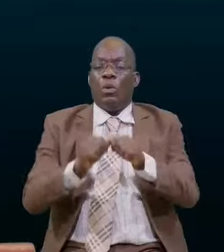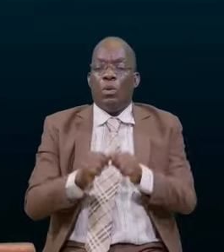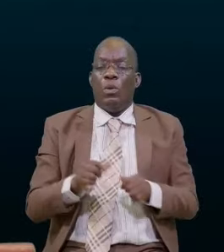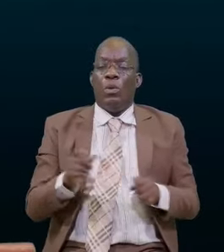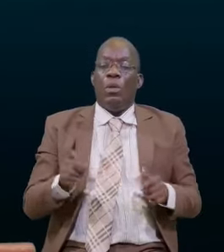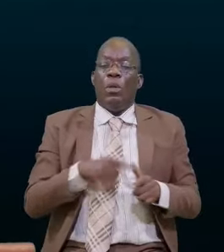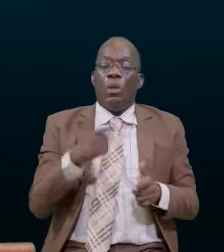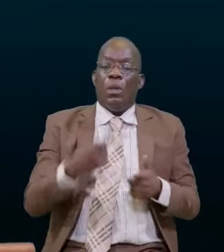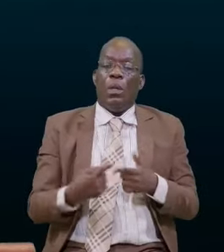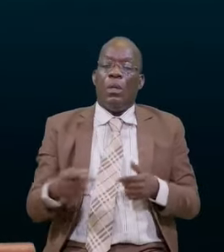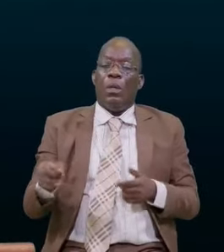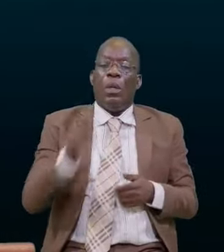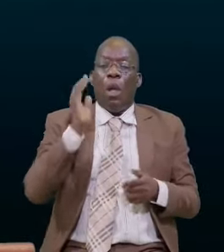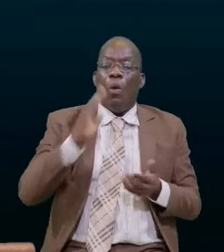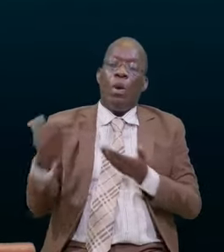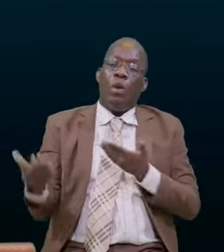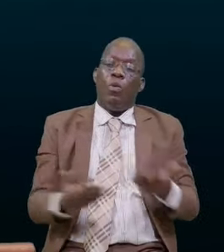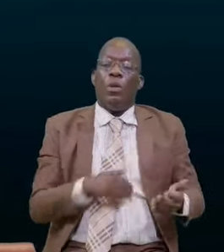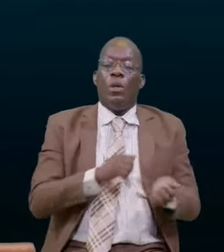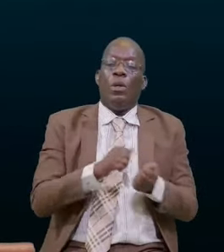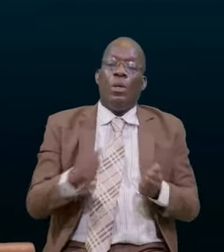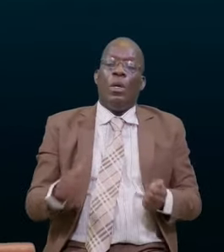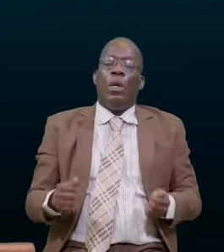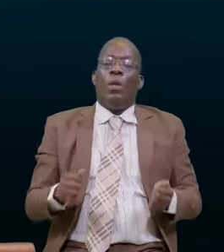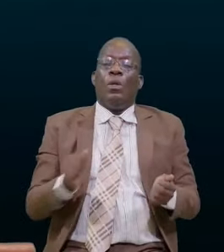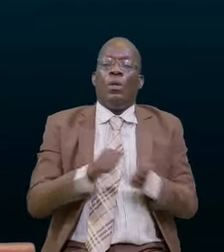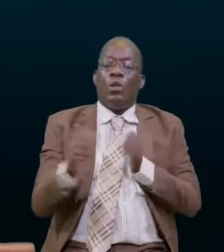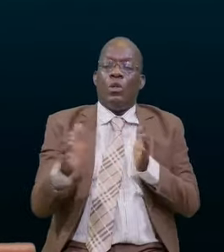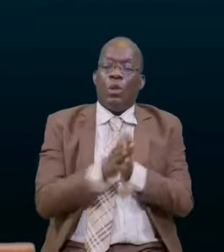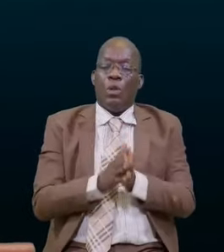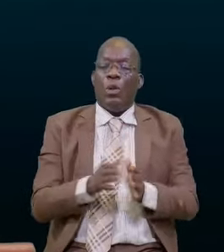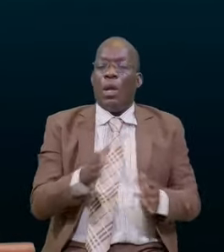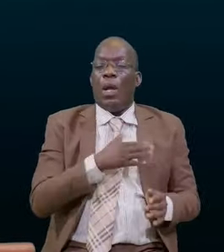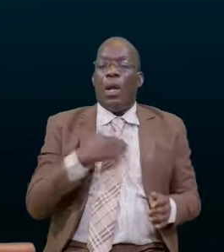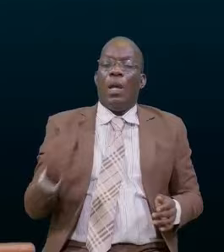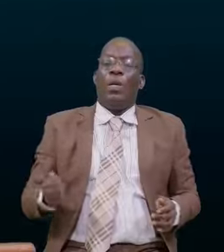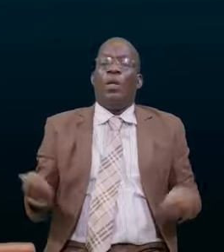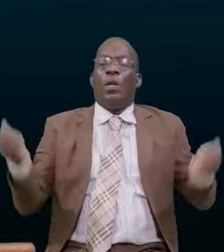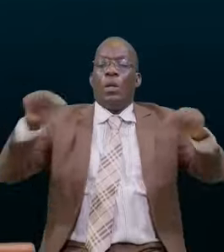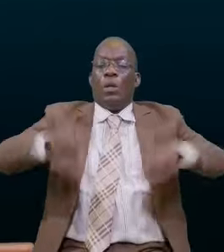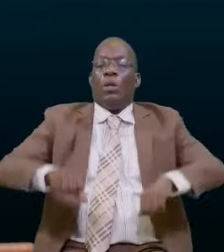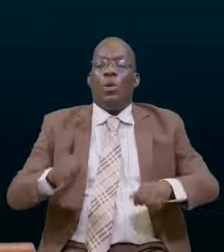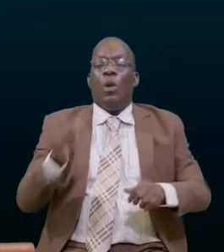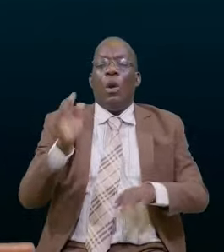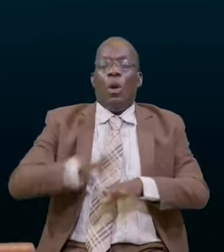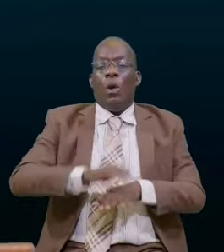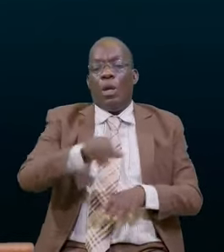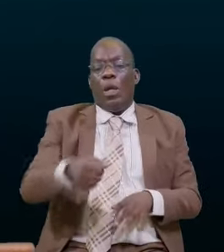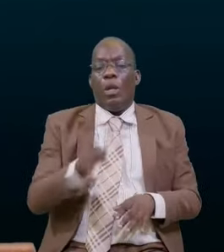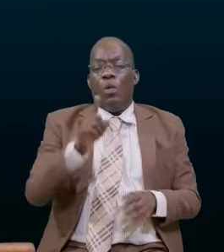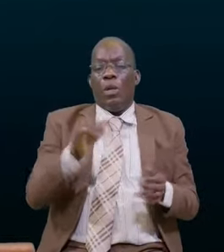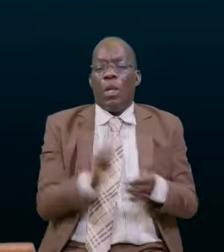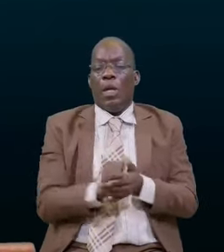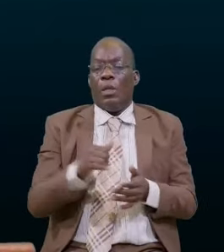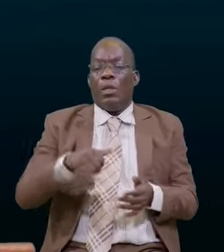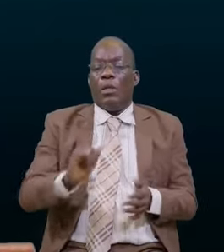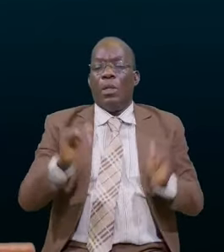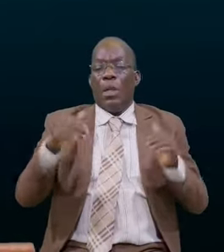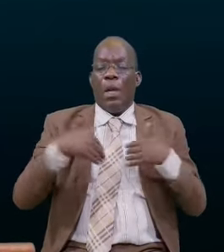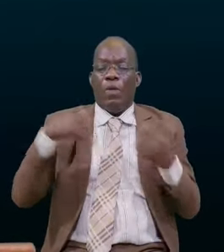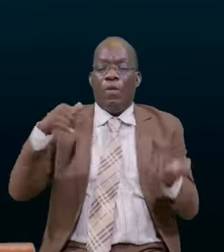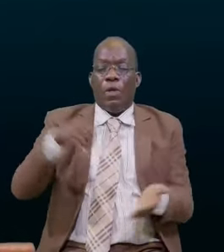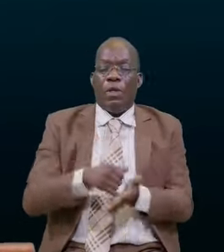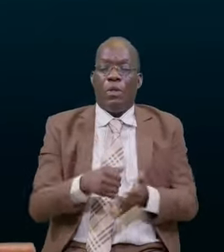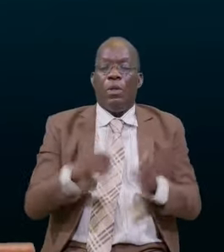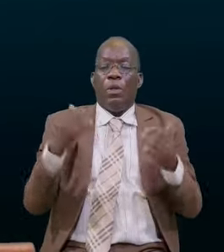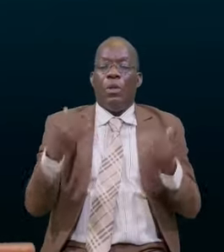disaster destruction damnation do upon anyone that is still carrying this about today Jesus is